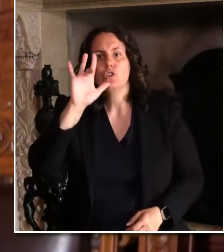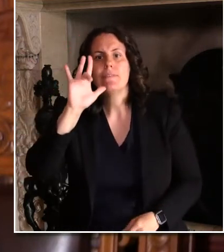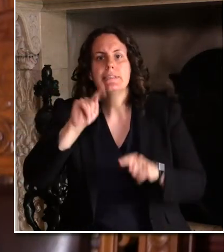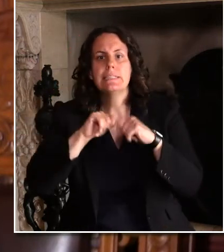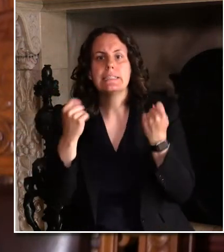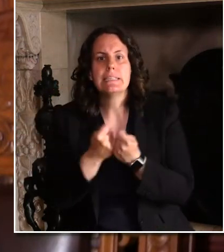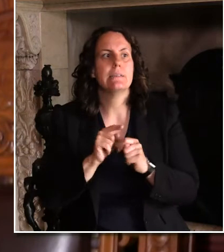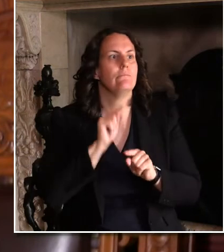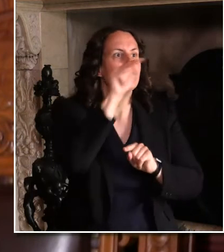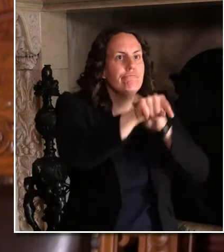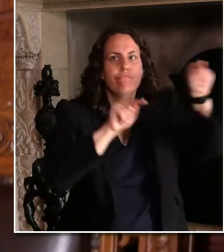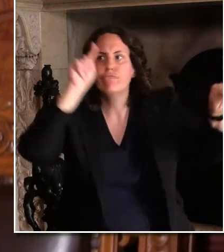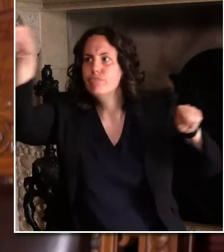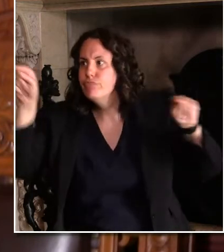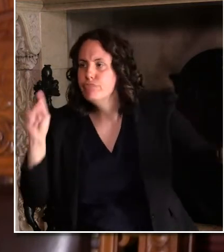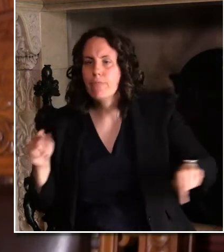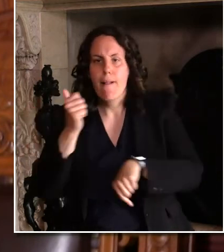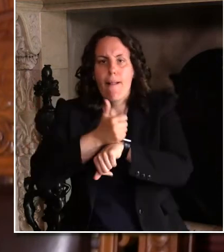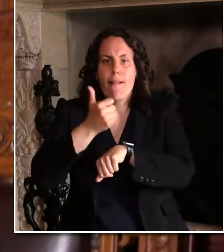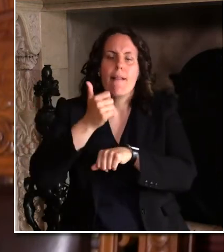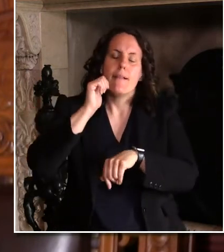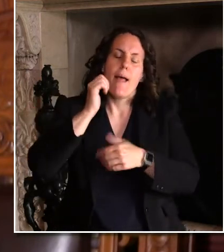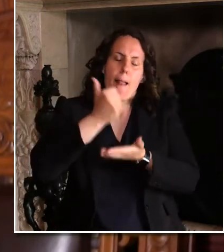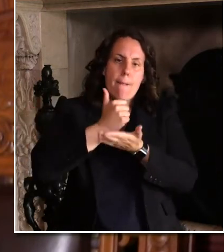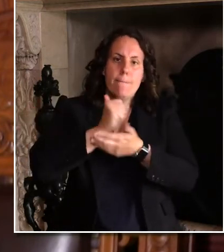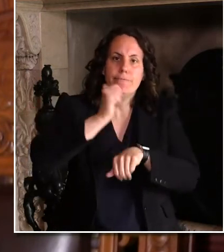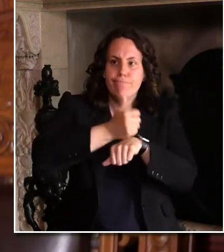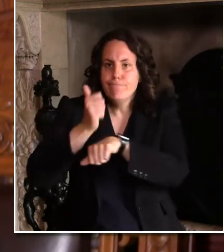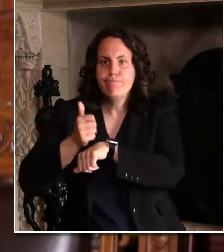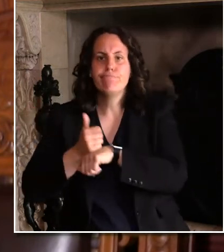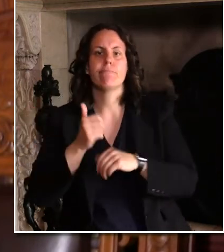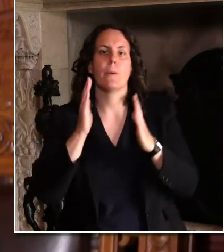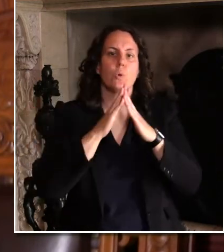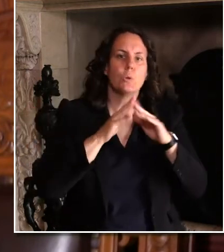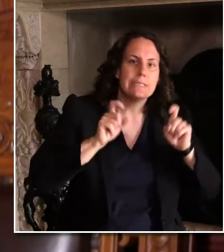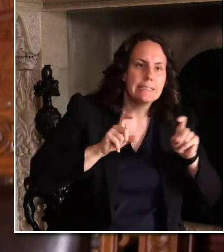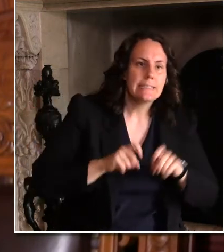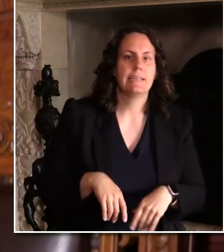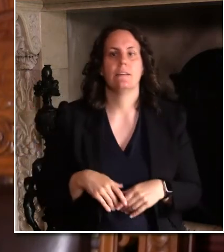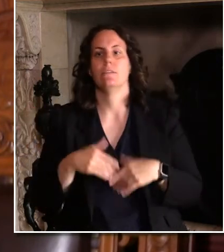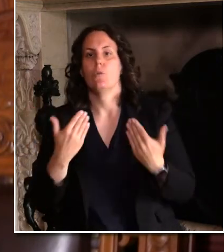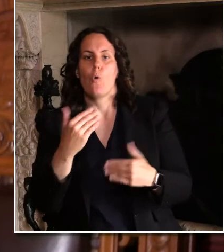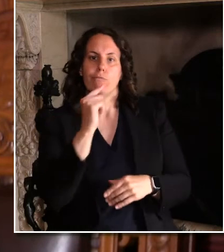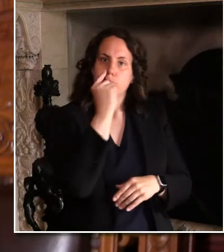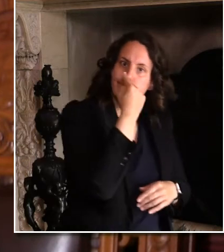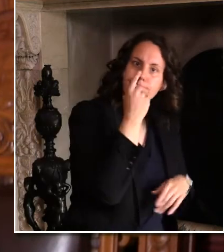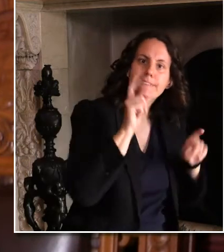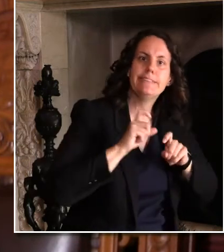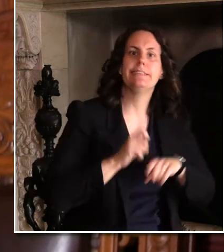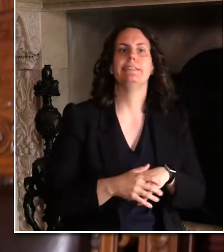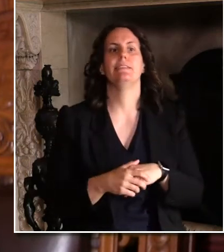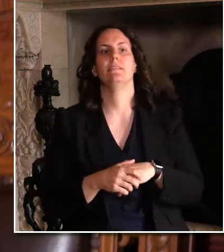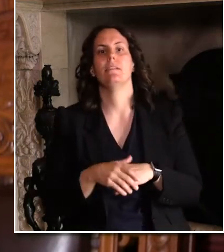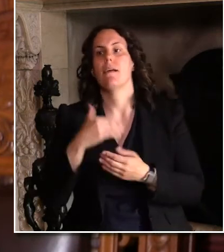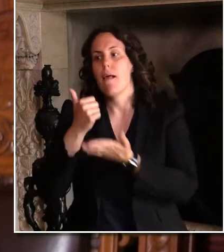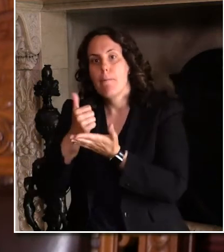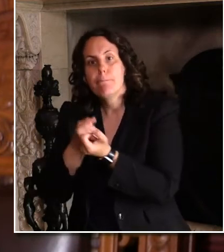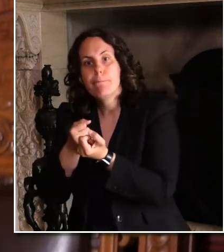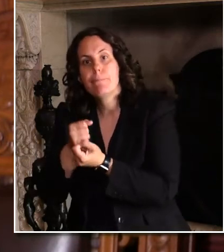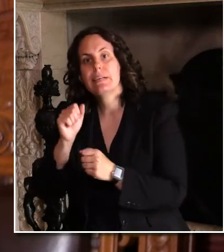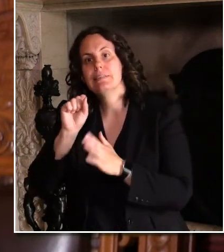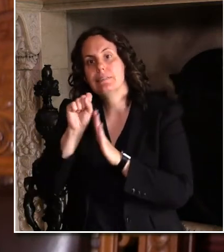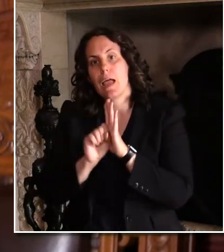from working at the State Emergency Operations Center to providing staffing there and expertise, and in terms of long-term care